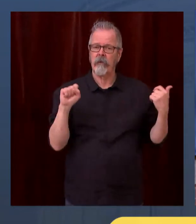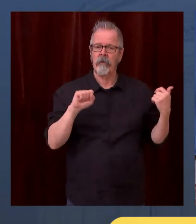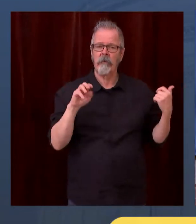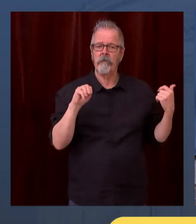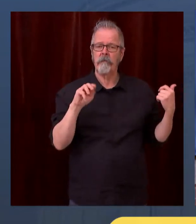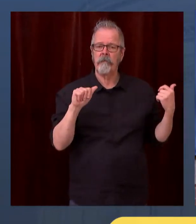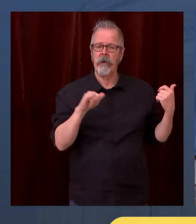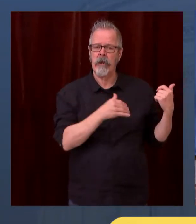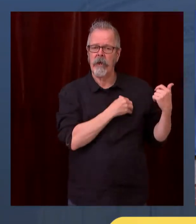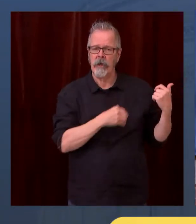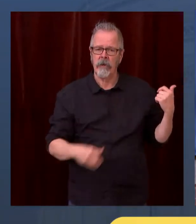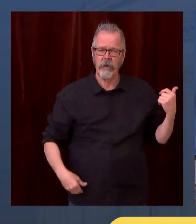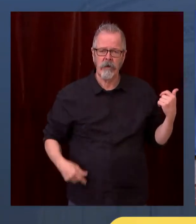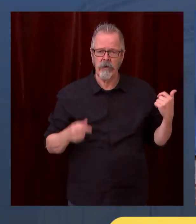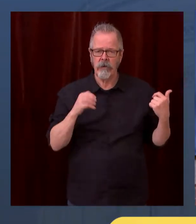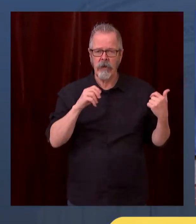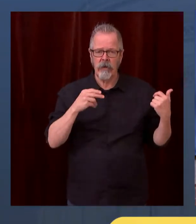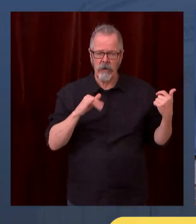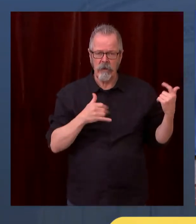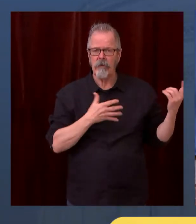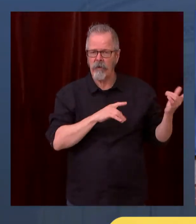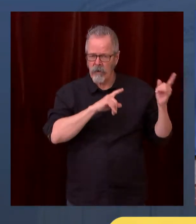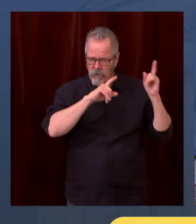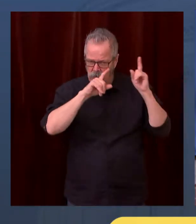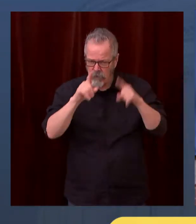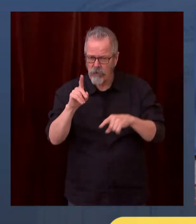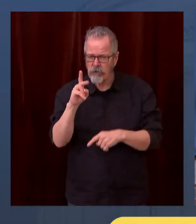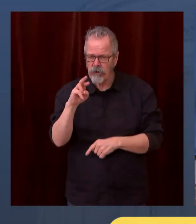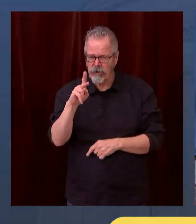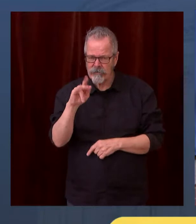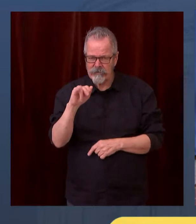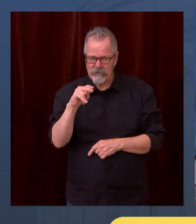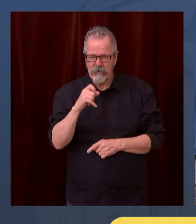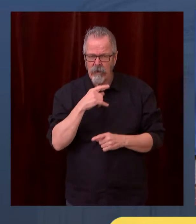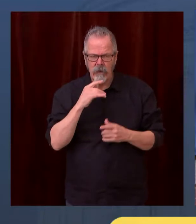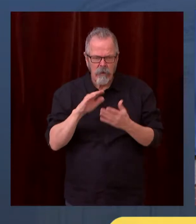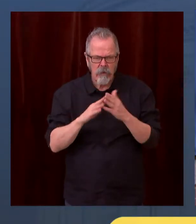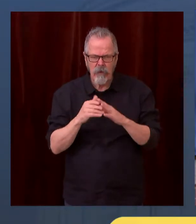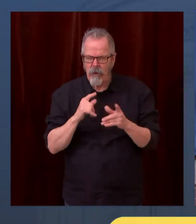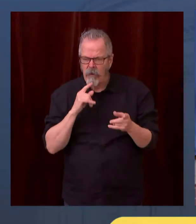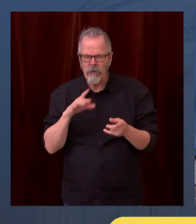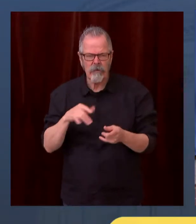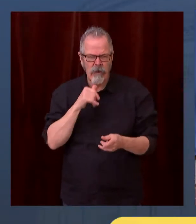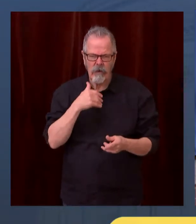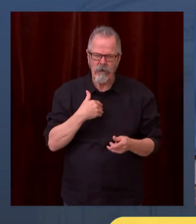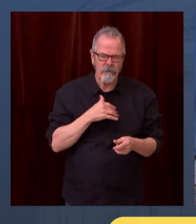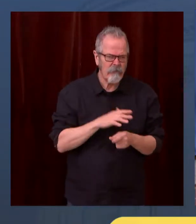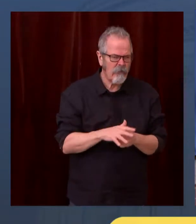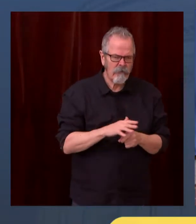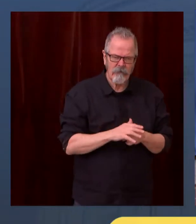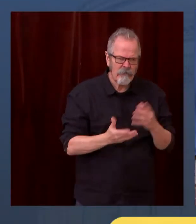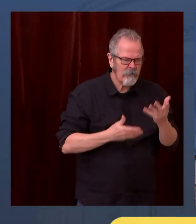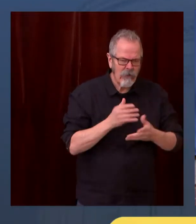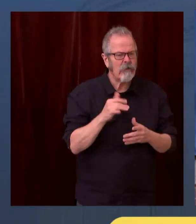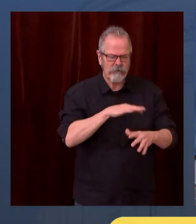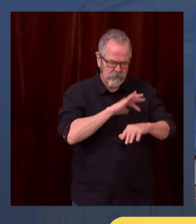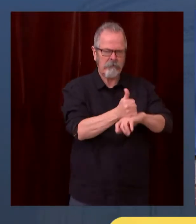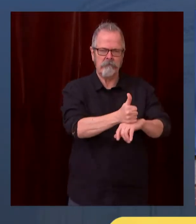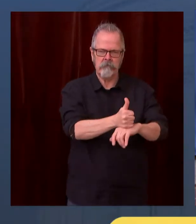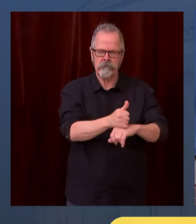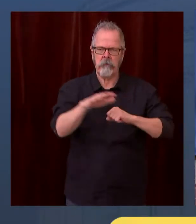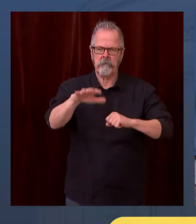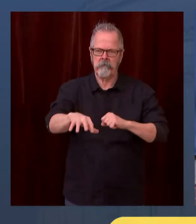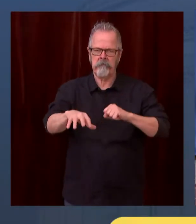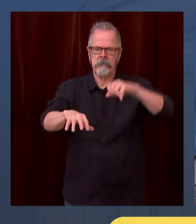out to some of these communities where it is easier to access them. And it is done in real time. They spend a lot of